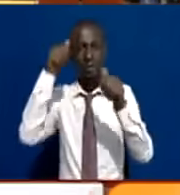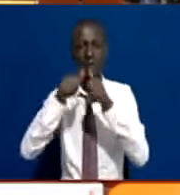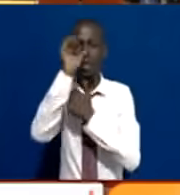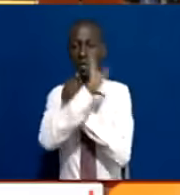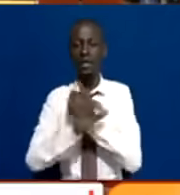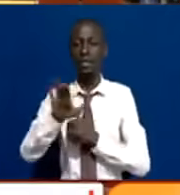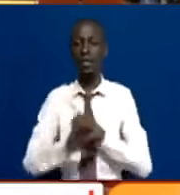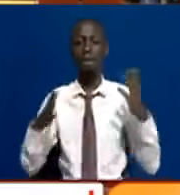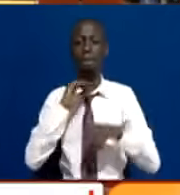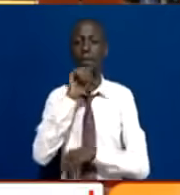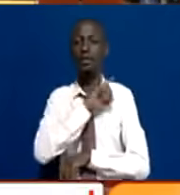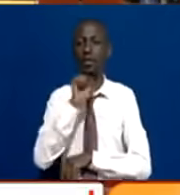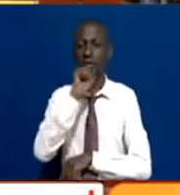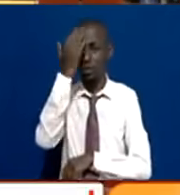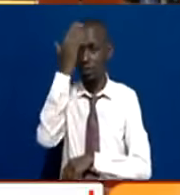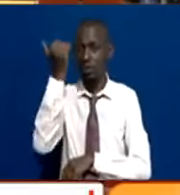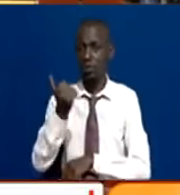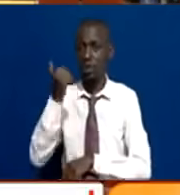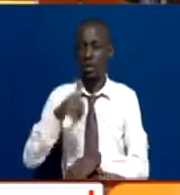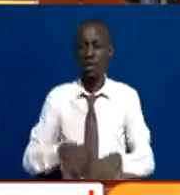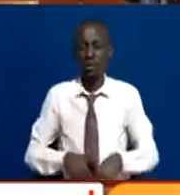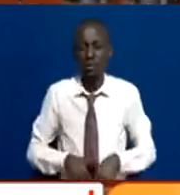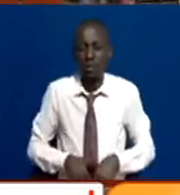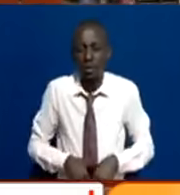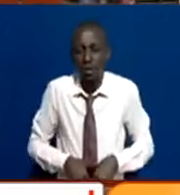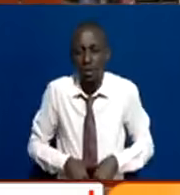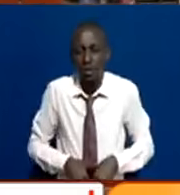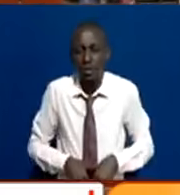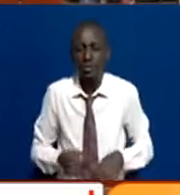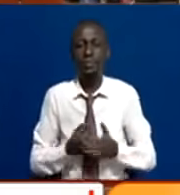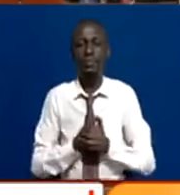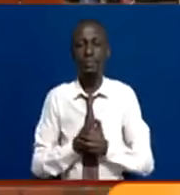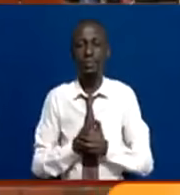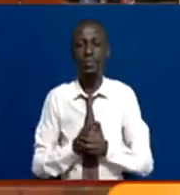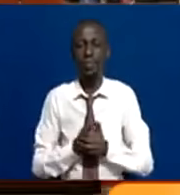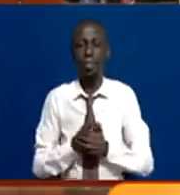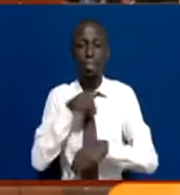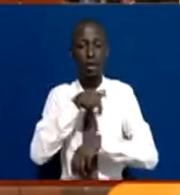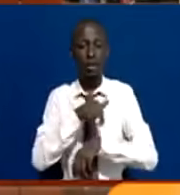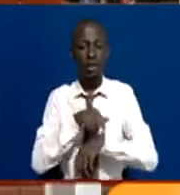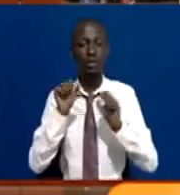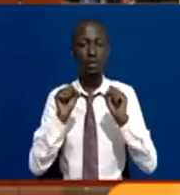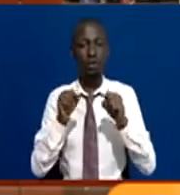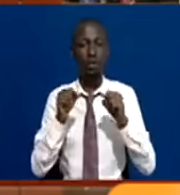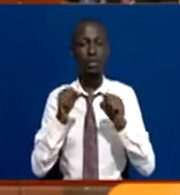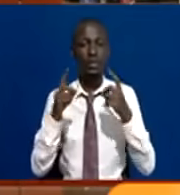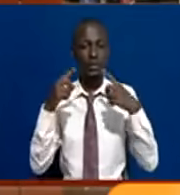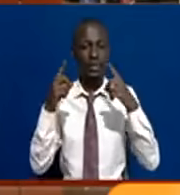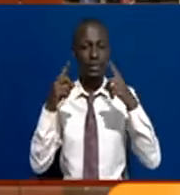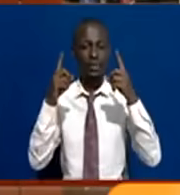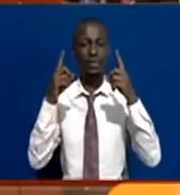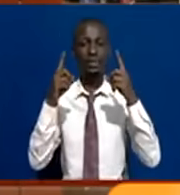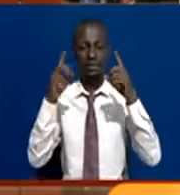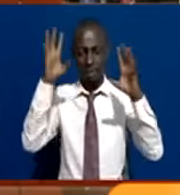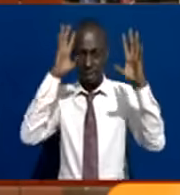where people have even died of hunger. When we get a breakthrough, this will be actually an